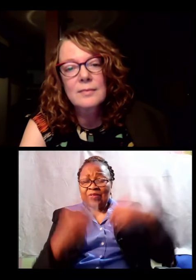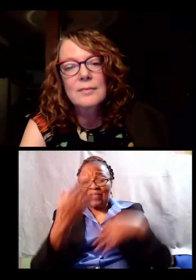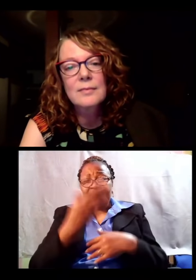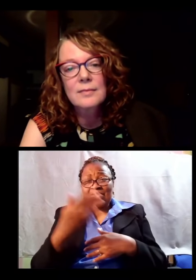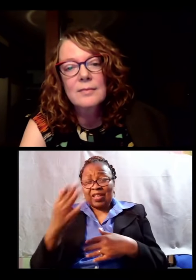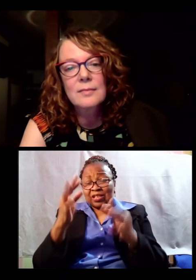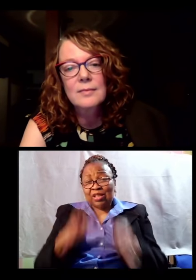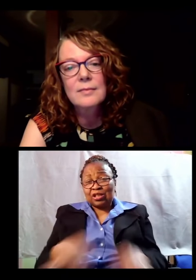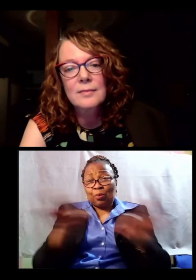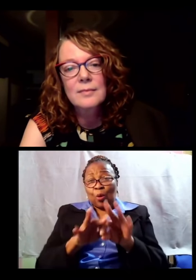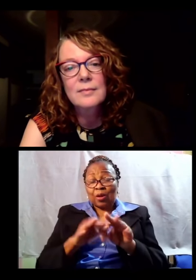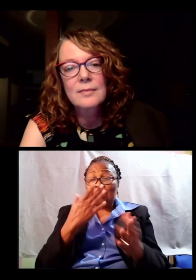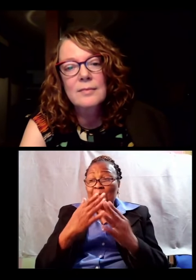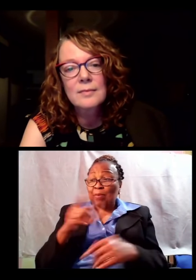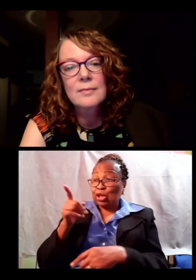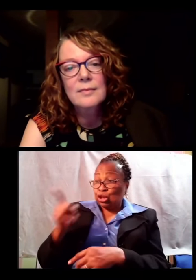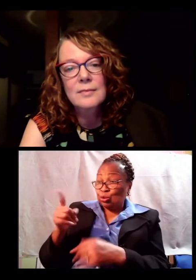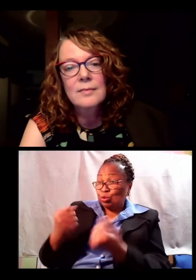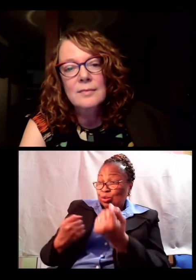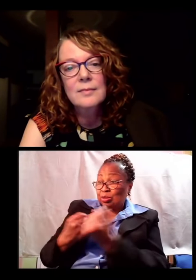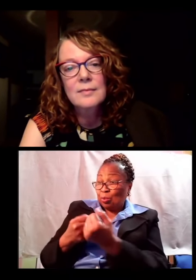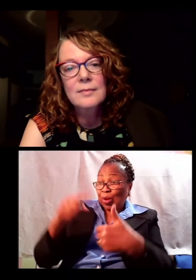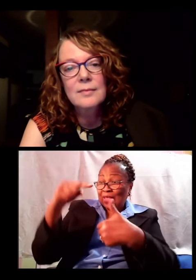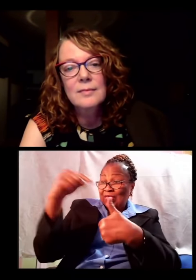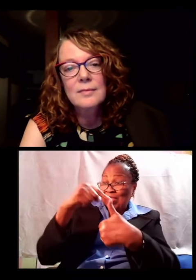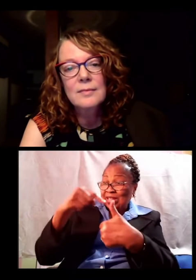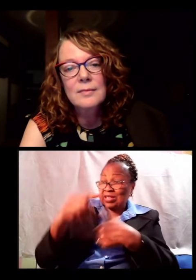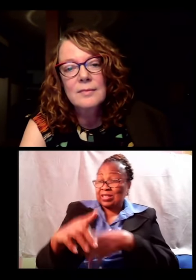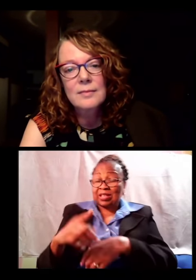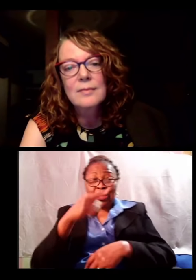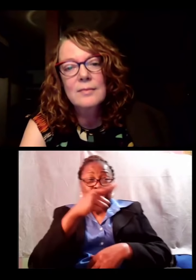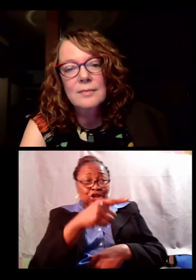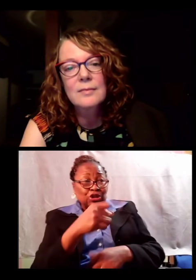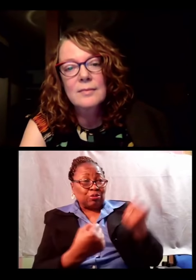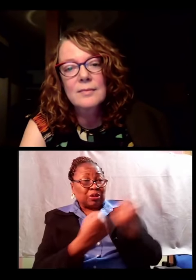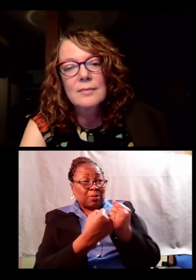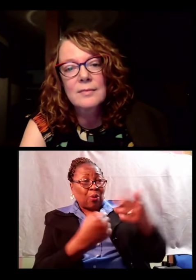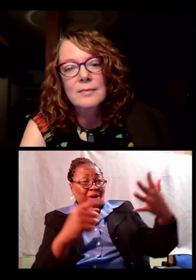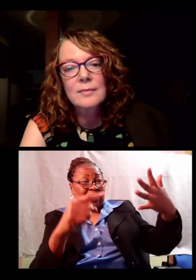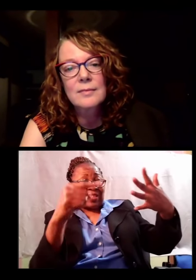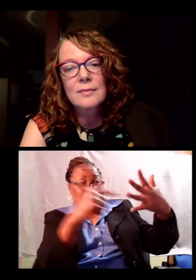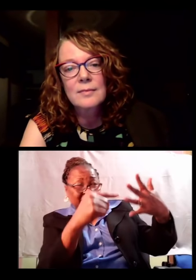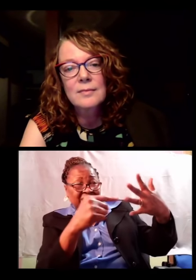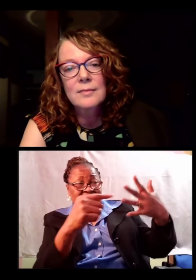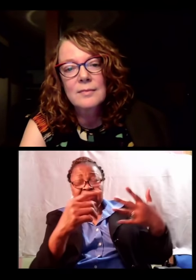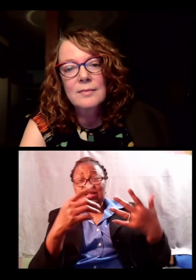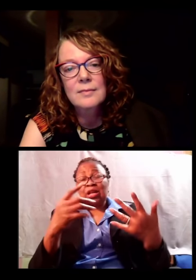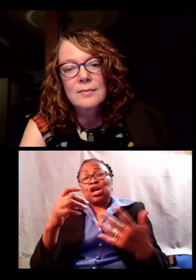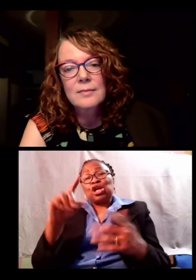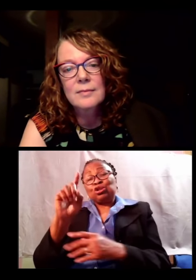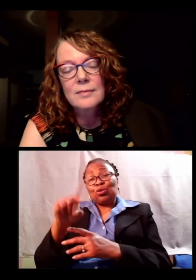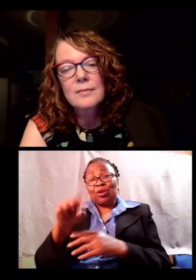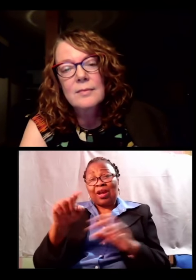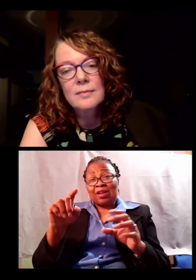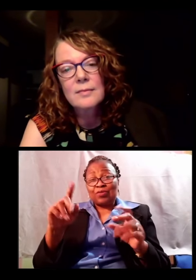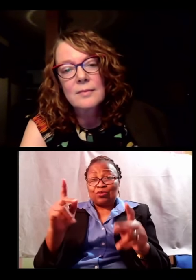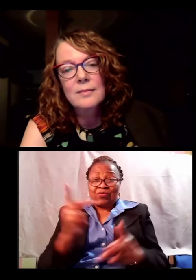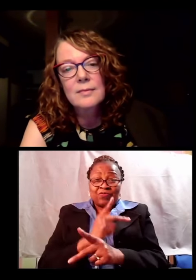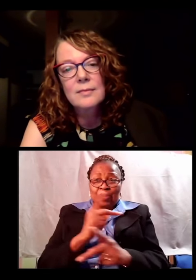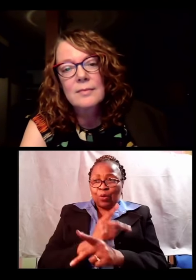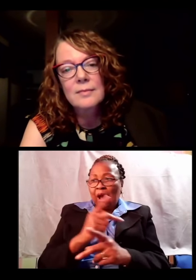some of those things and the other side may represent some of the other things, so they're going to have to do triage amongst their